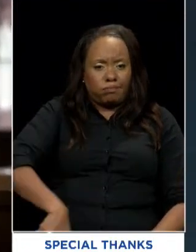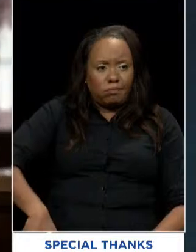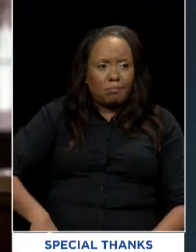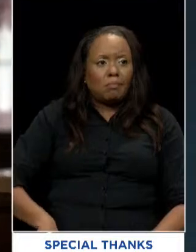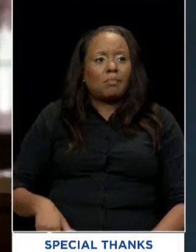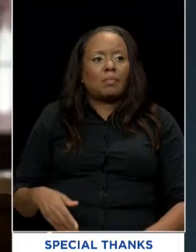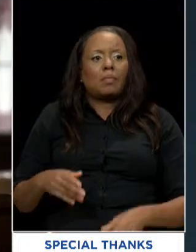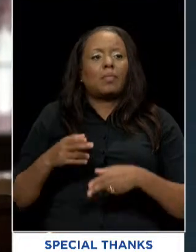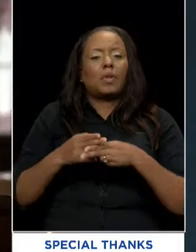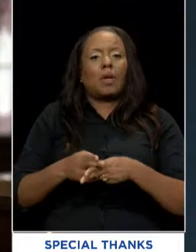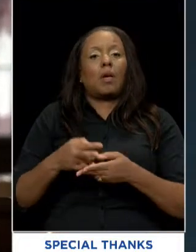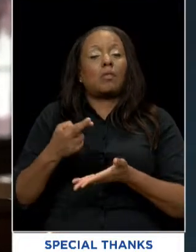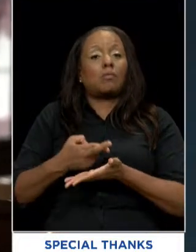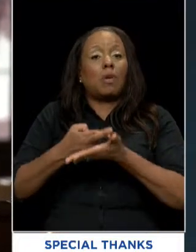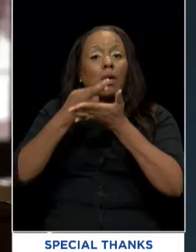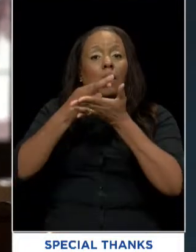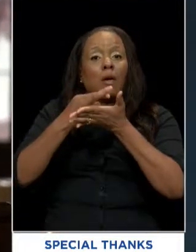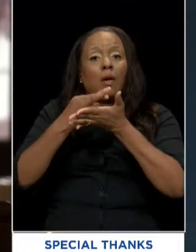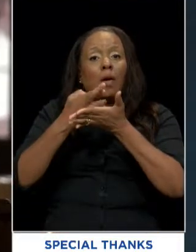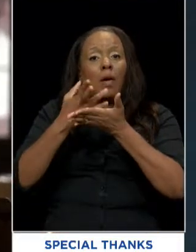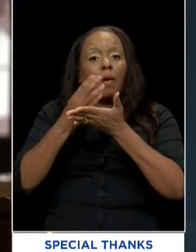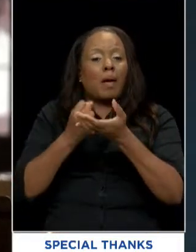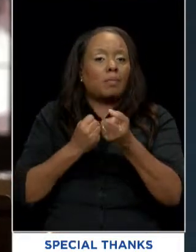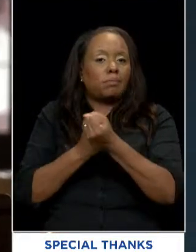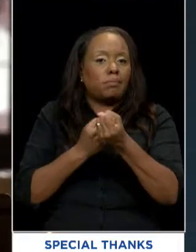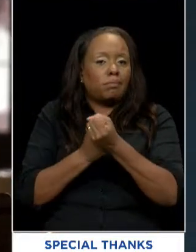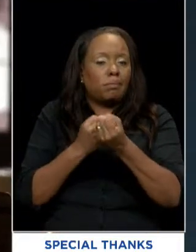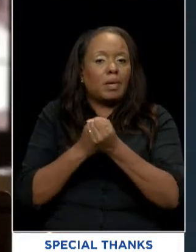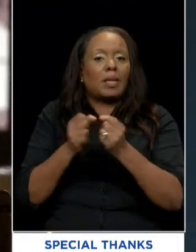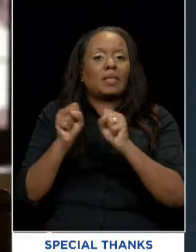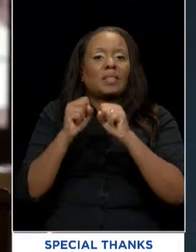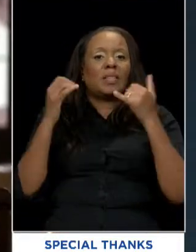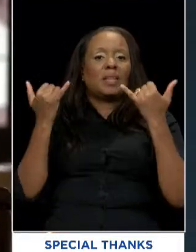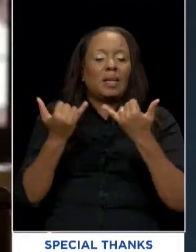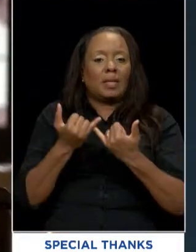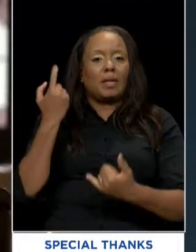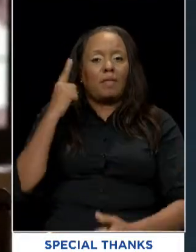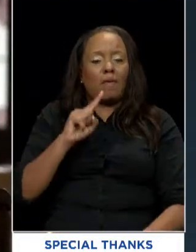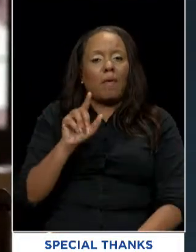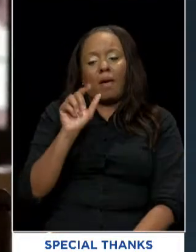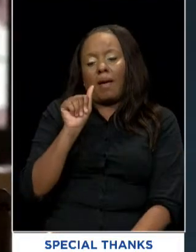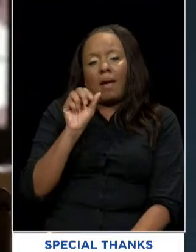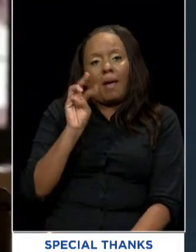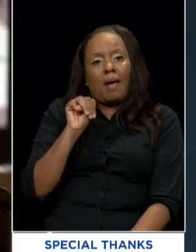Rehabilitating and Enabling Society for Amputees, RISA.